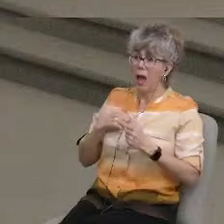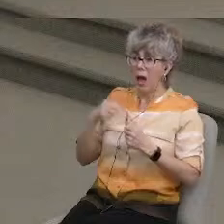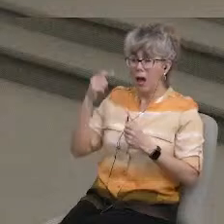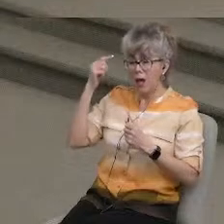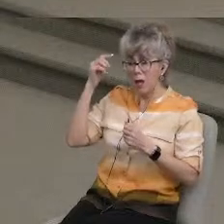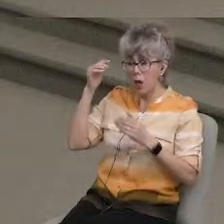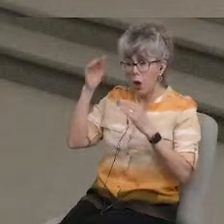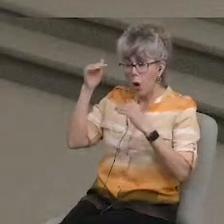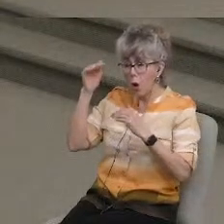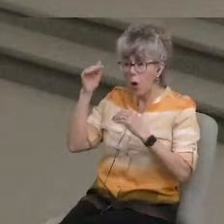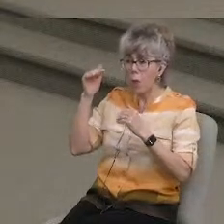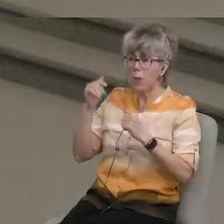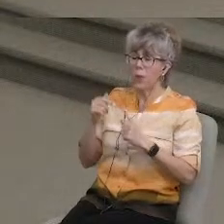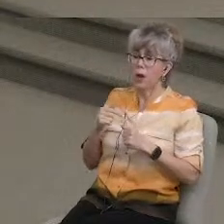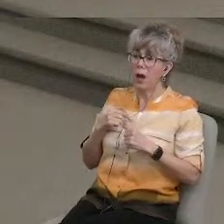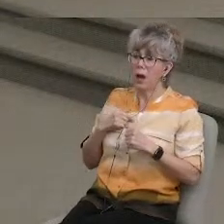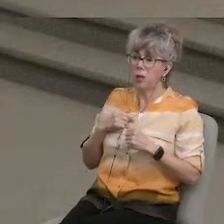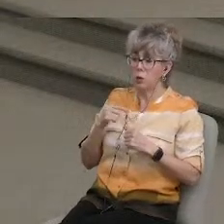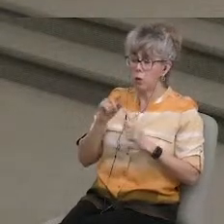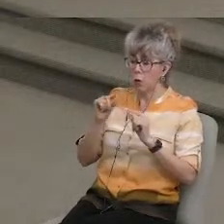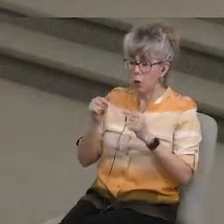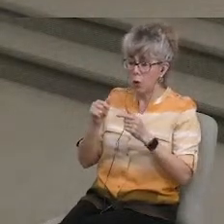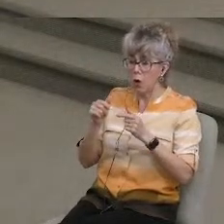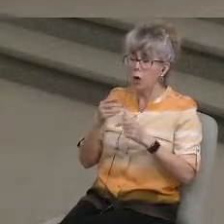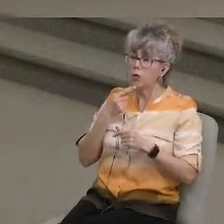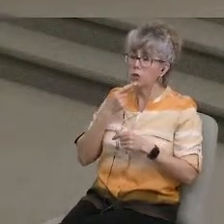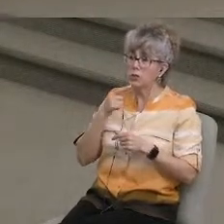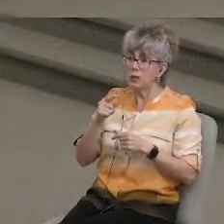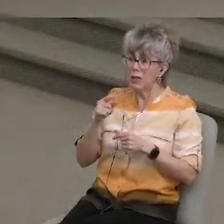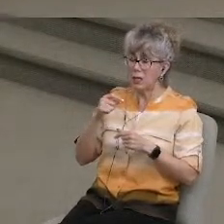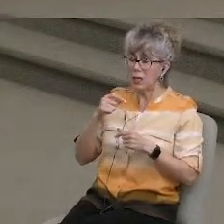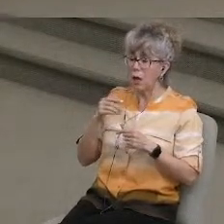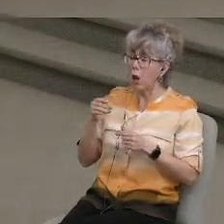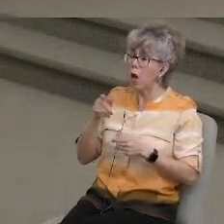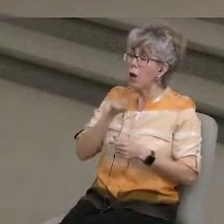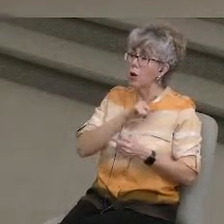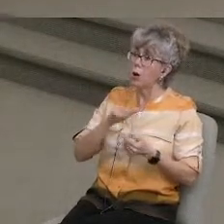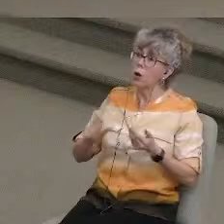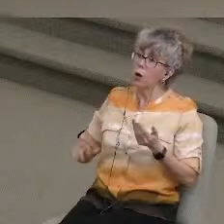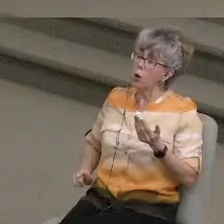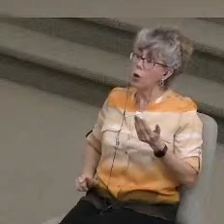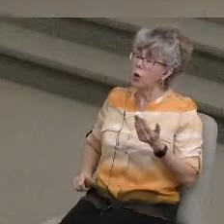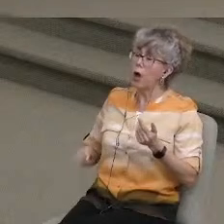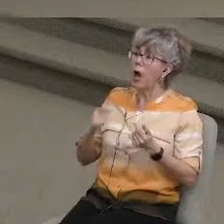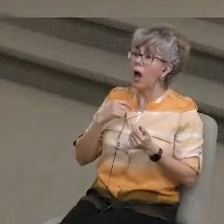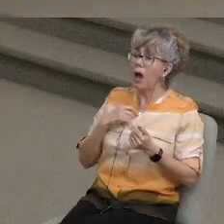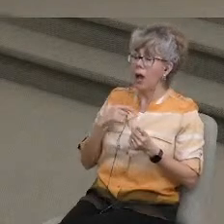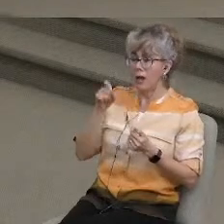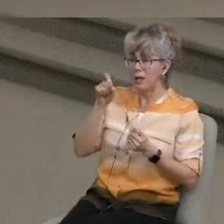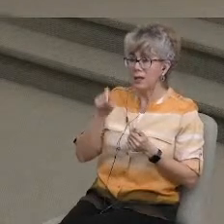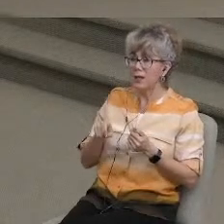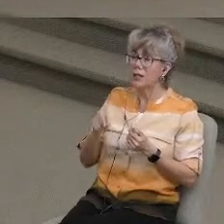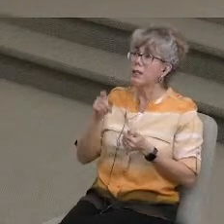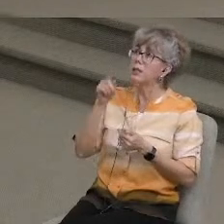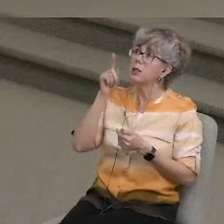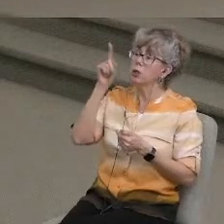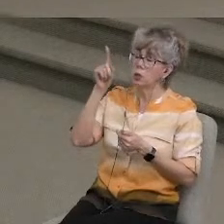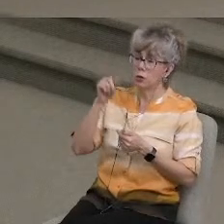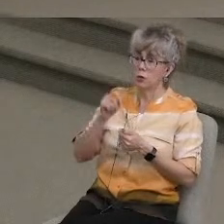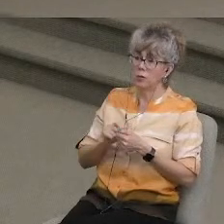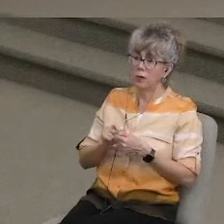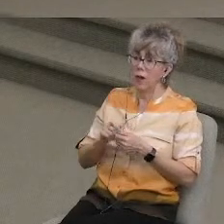the perfect sacrifice of your Son and the power of the resurrection to remove that stone in my life. Whatever it